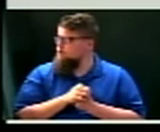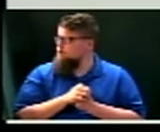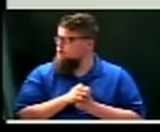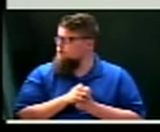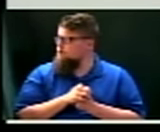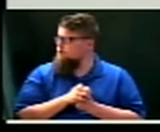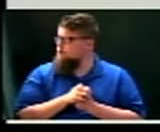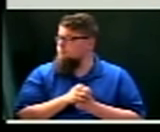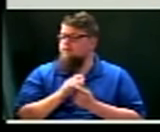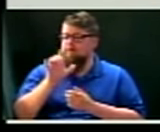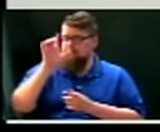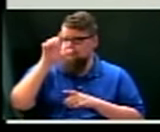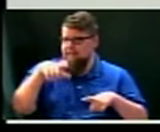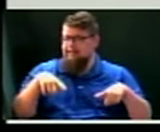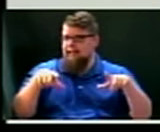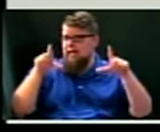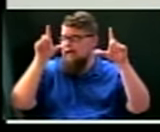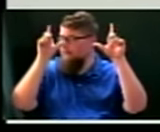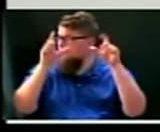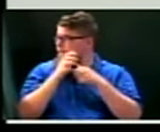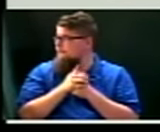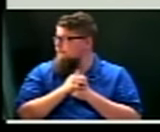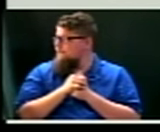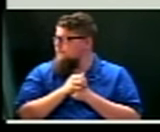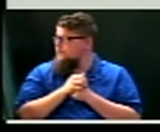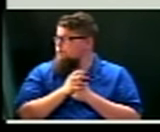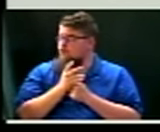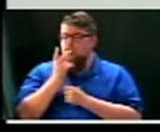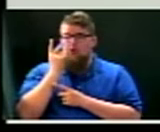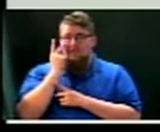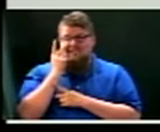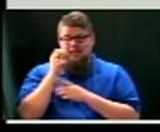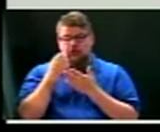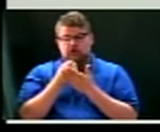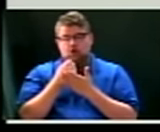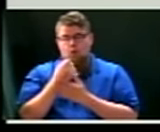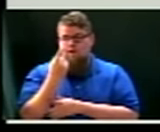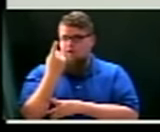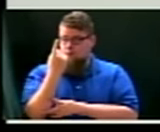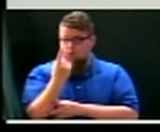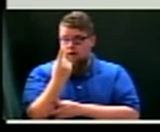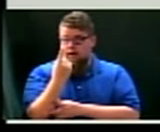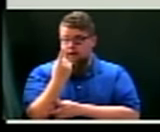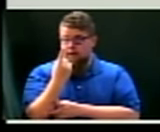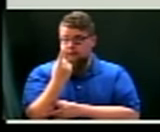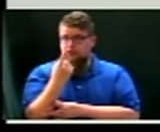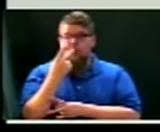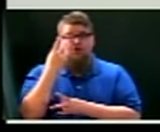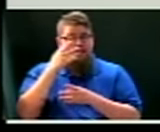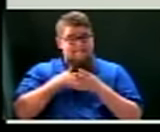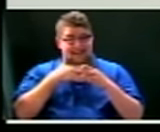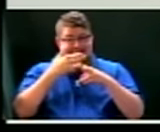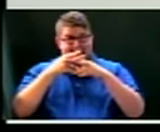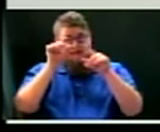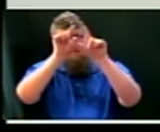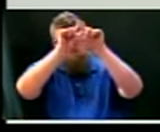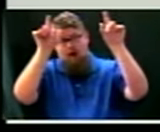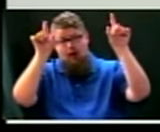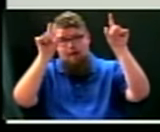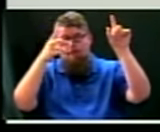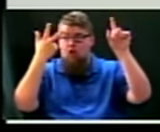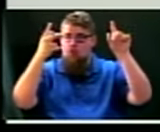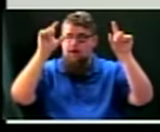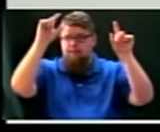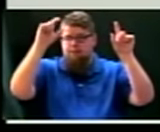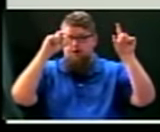and you'll need to slide down, you'll see that I got a score of 1. You'll see my name at the top and three